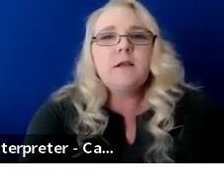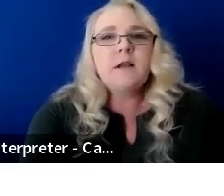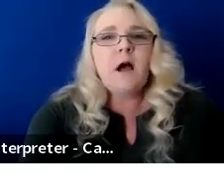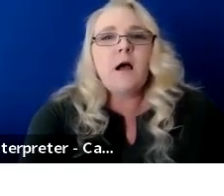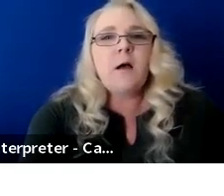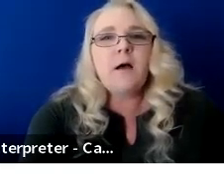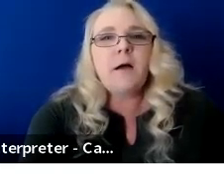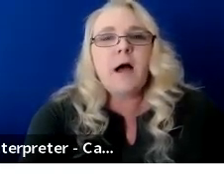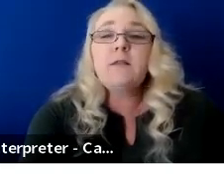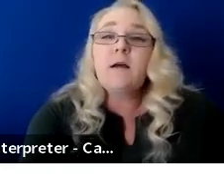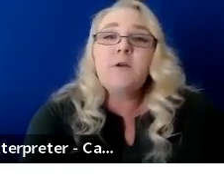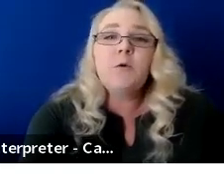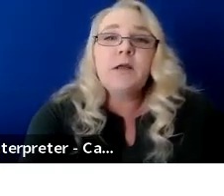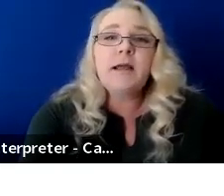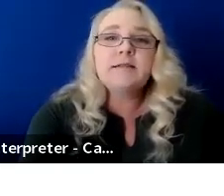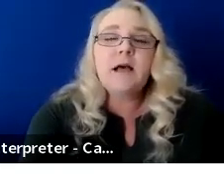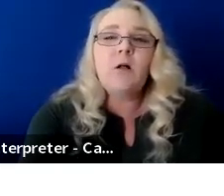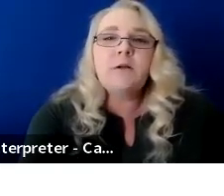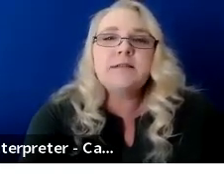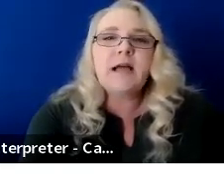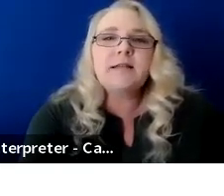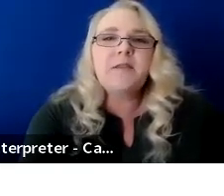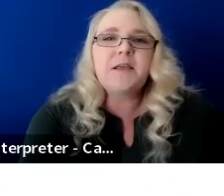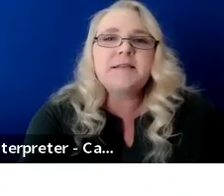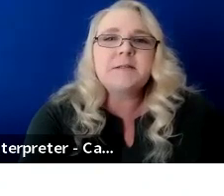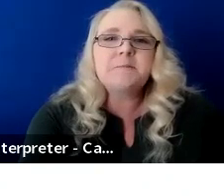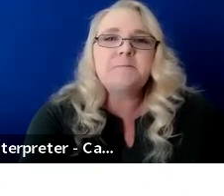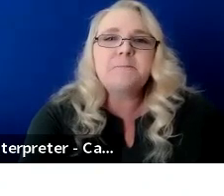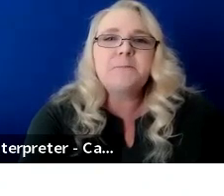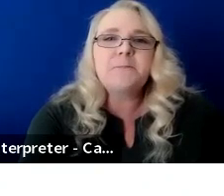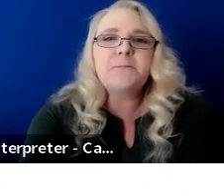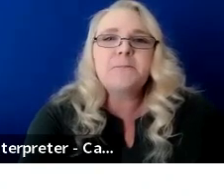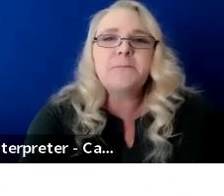And then I love you in ASL is signed like this.